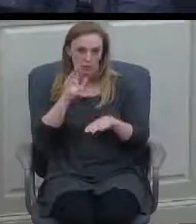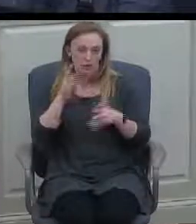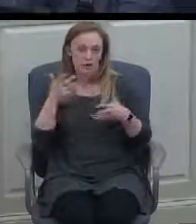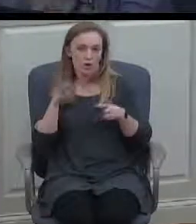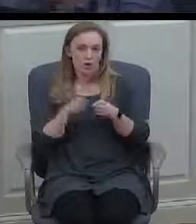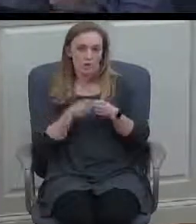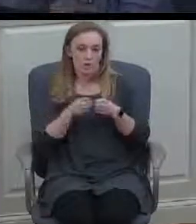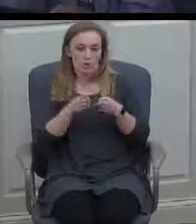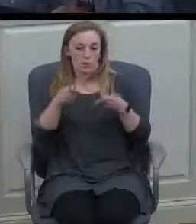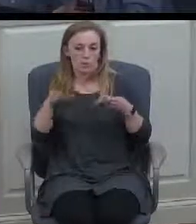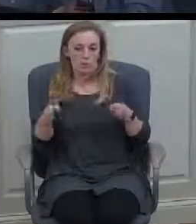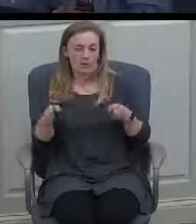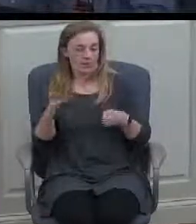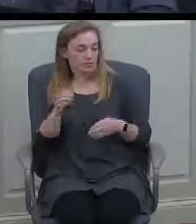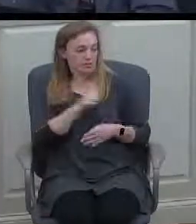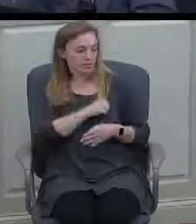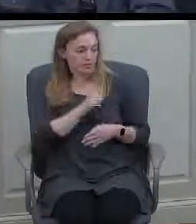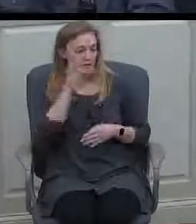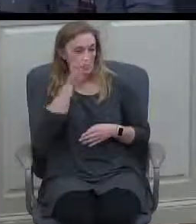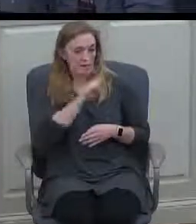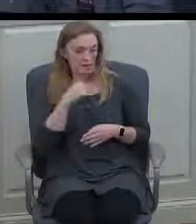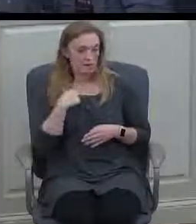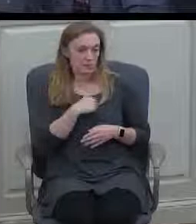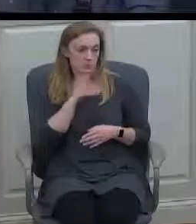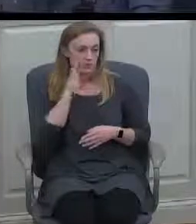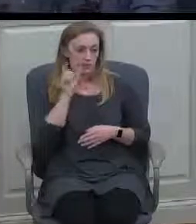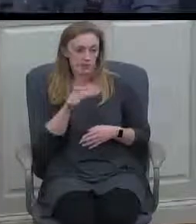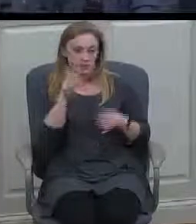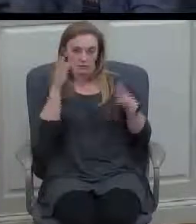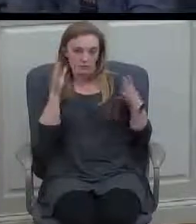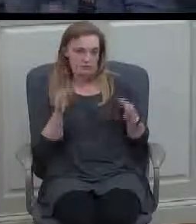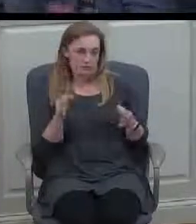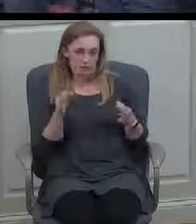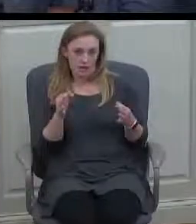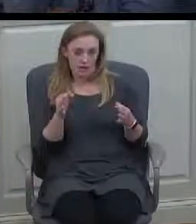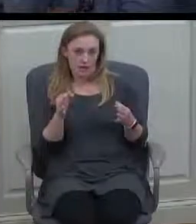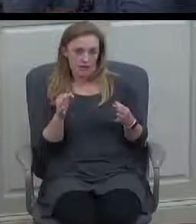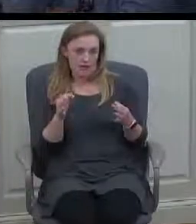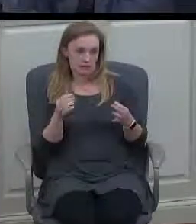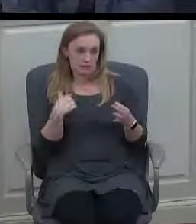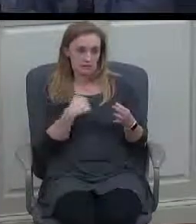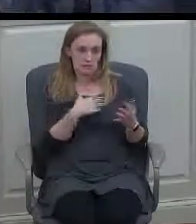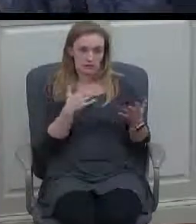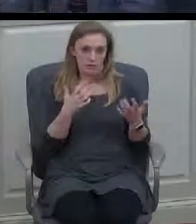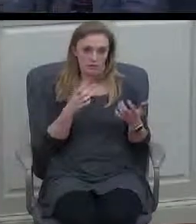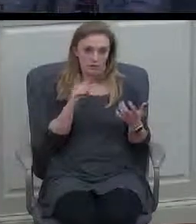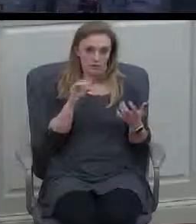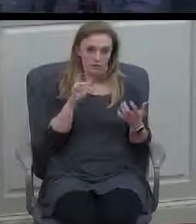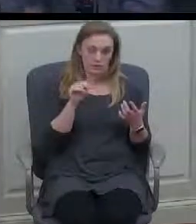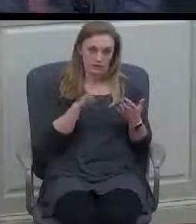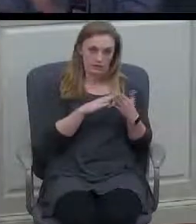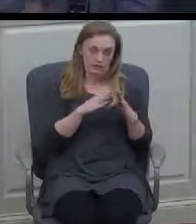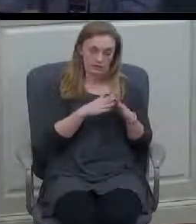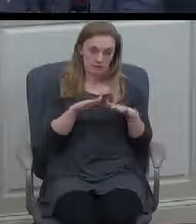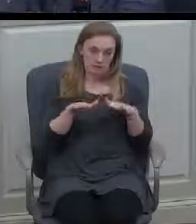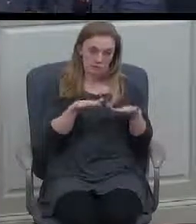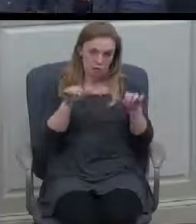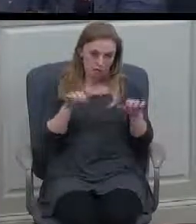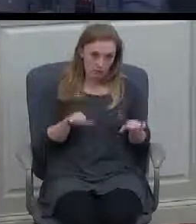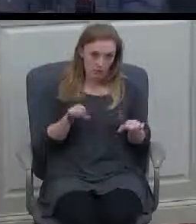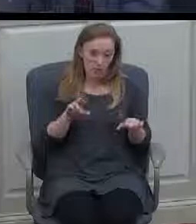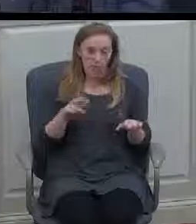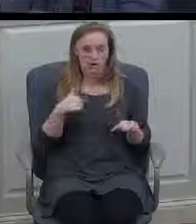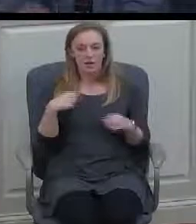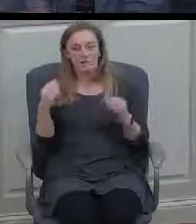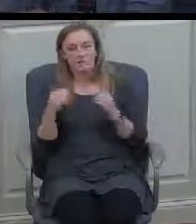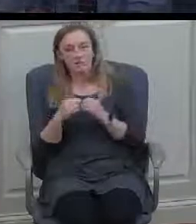I guess we're going to have to decide sooner or later as a community, we want downtown to be walkable, or we want downtown to have a lot of parking spaces.